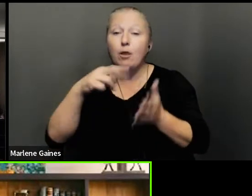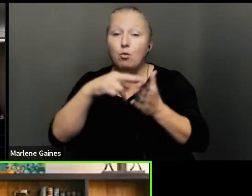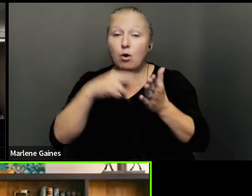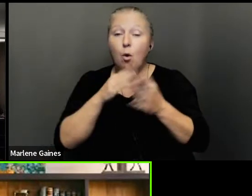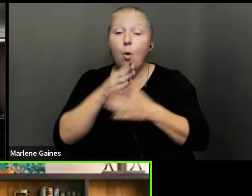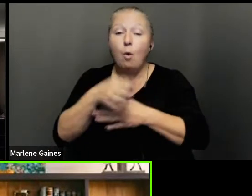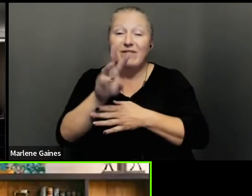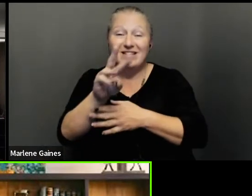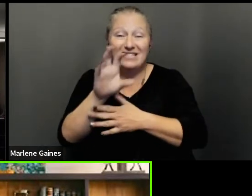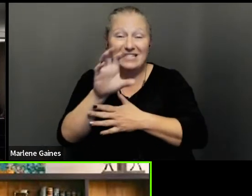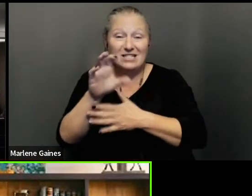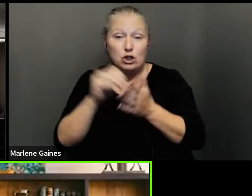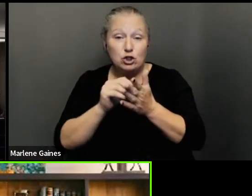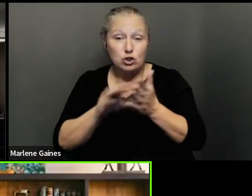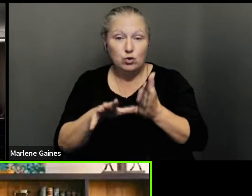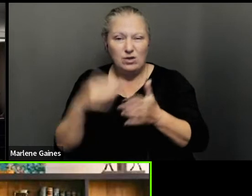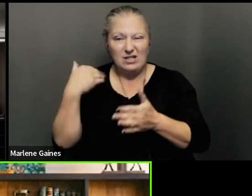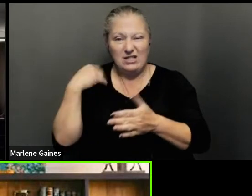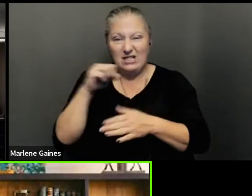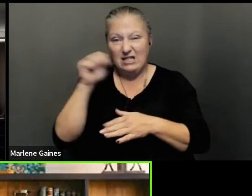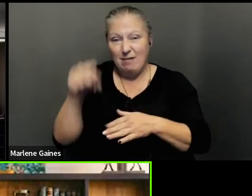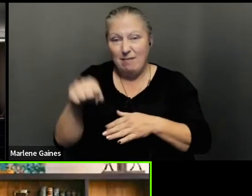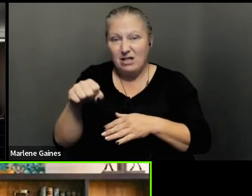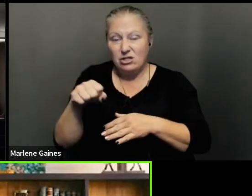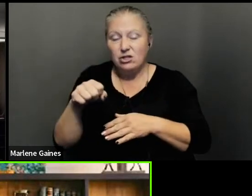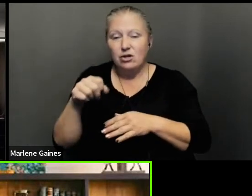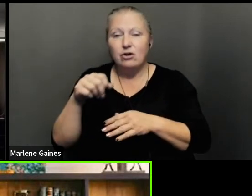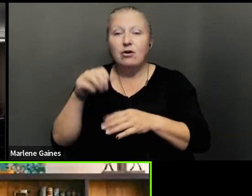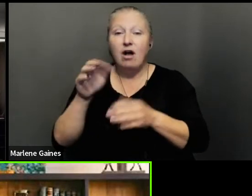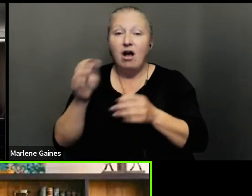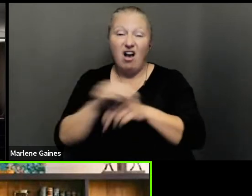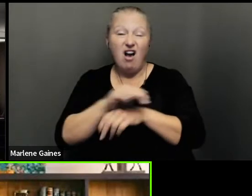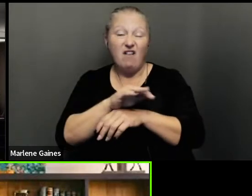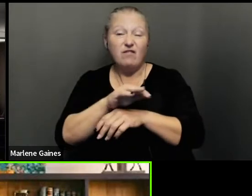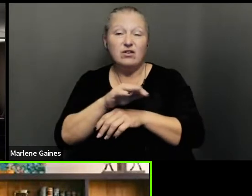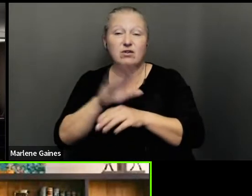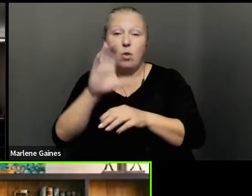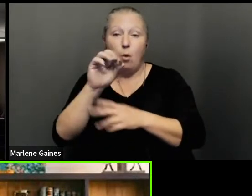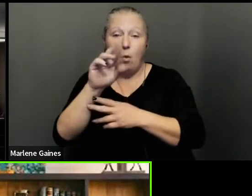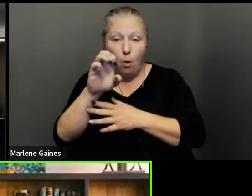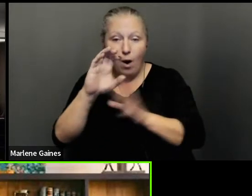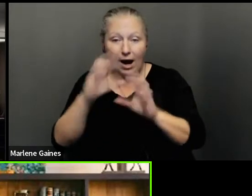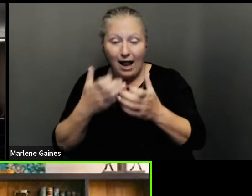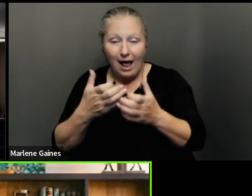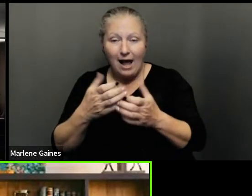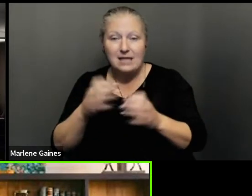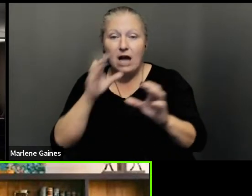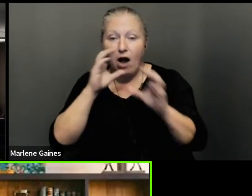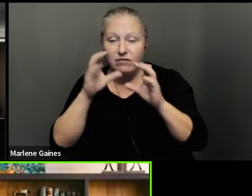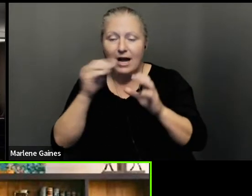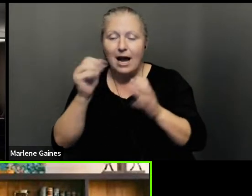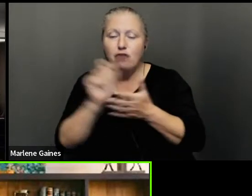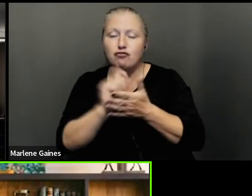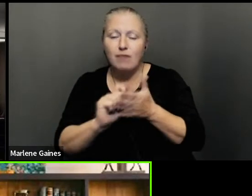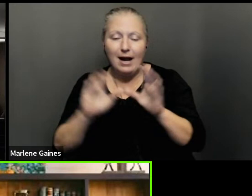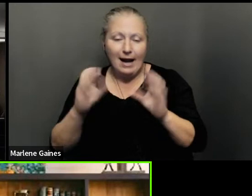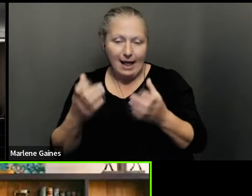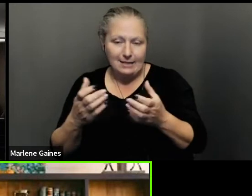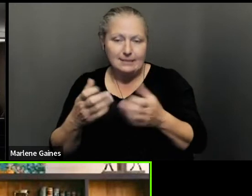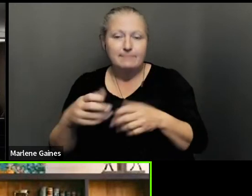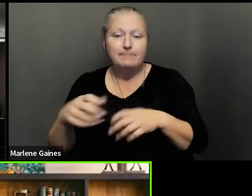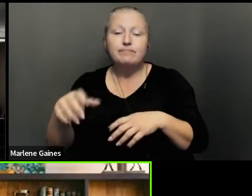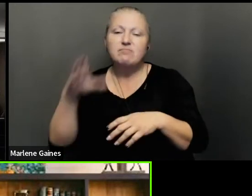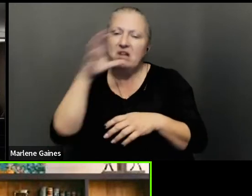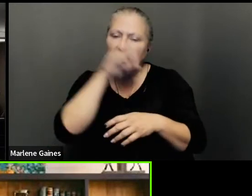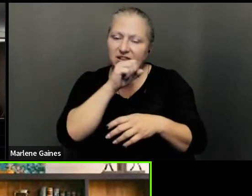600 students this past semester, which covers the core classes, the conversation and writing classes. We estimate